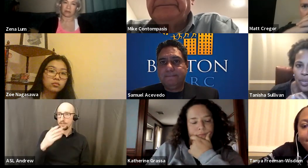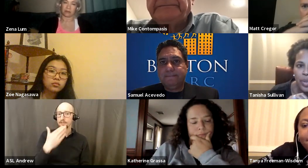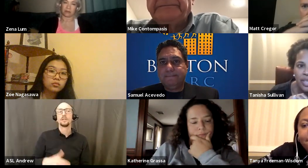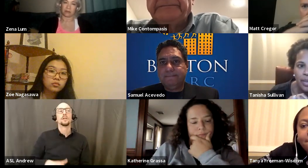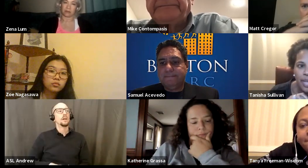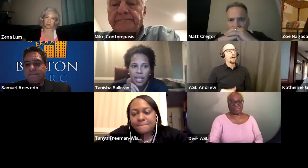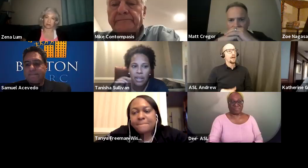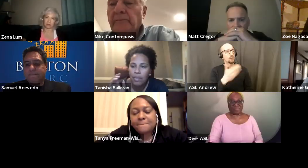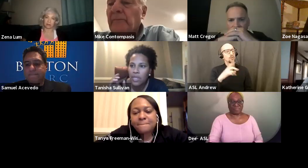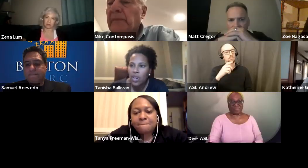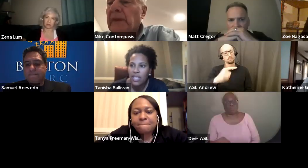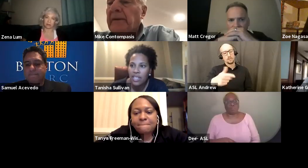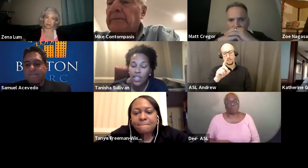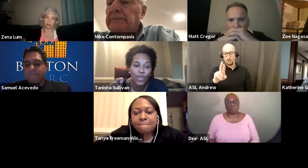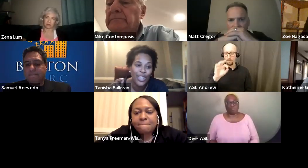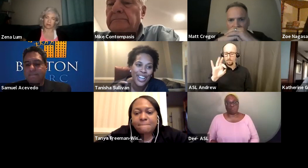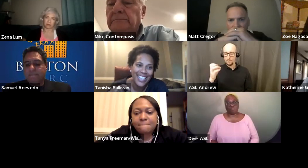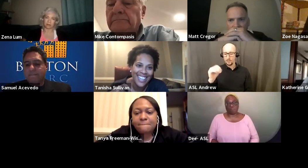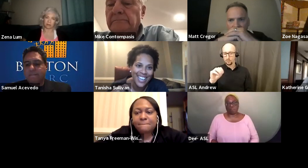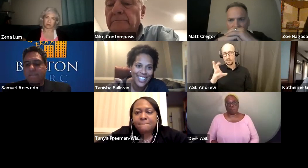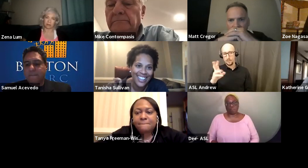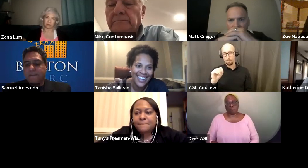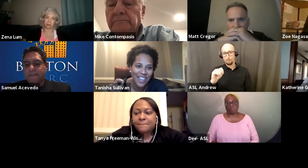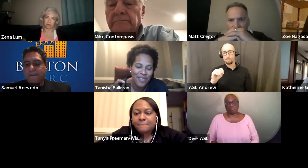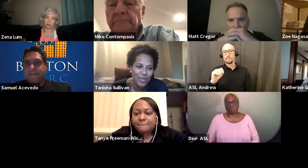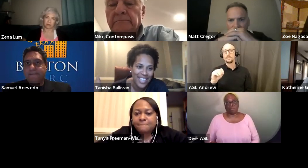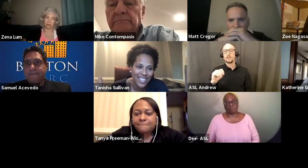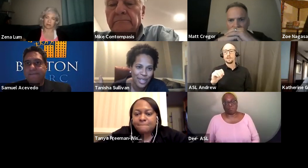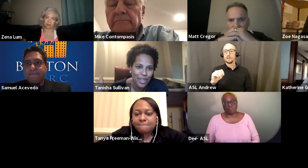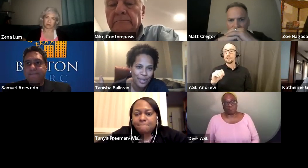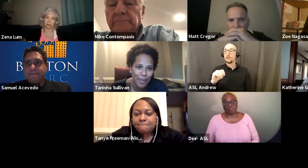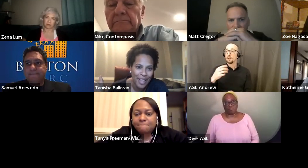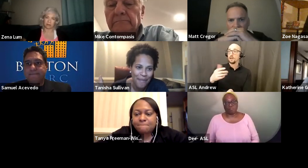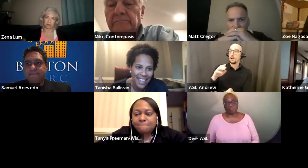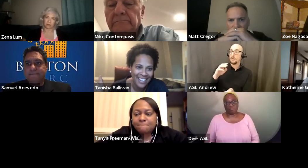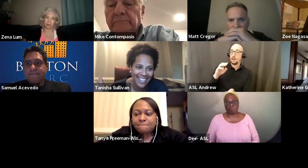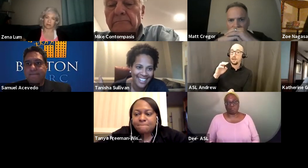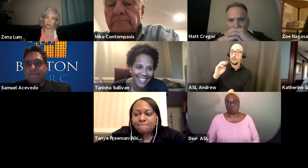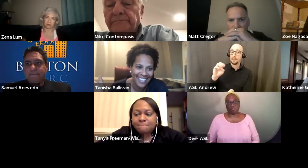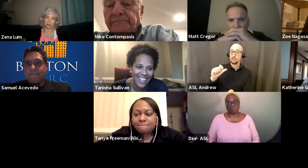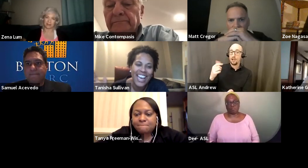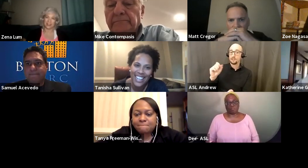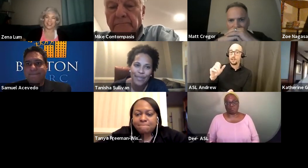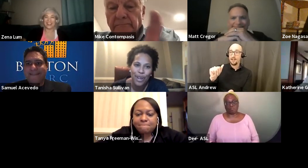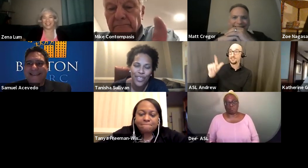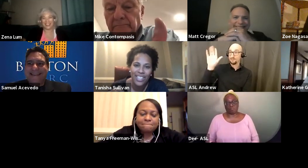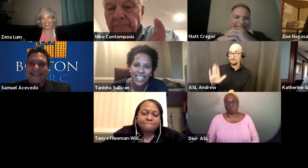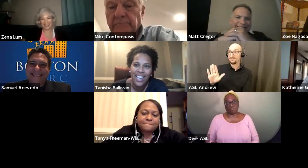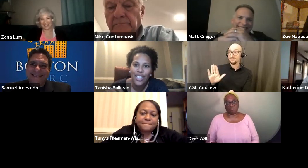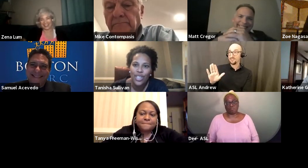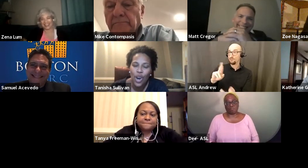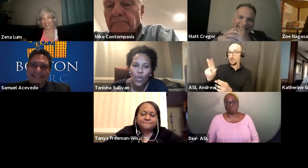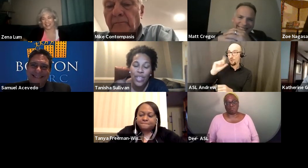Dr. Freeman Wisdom. And Ms. Grass, I see you took your hand down, and I'm assuming that's so we could go to public comment. Got it.